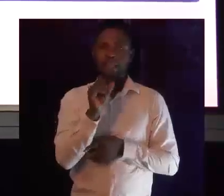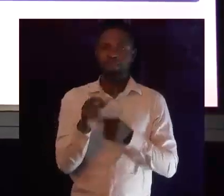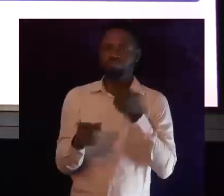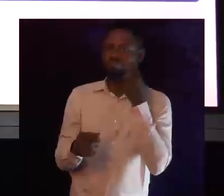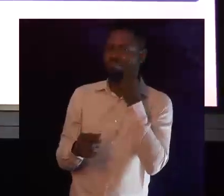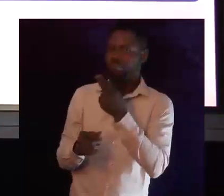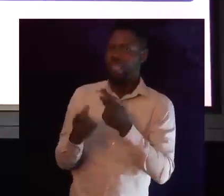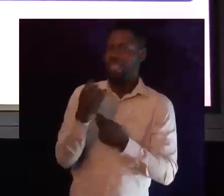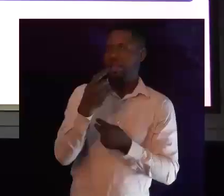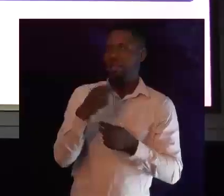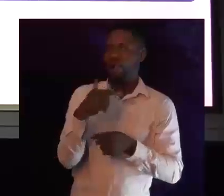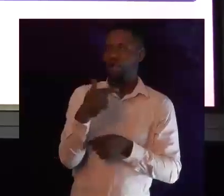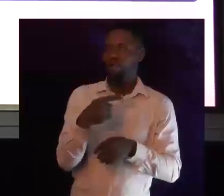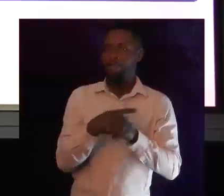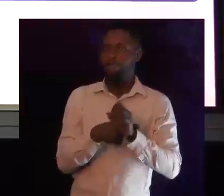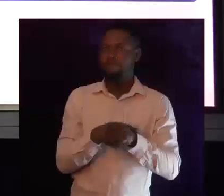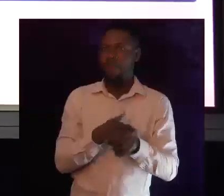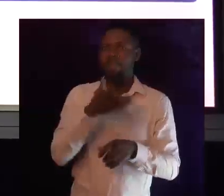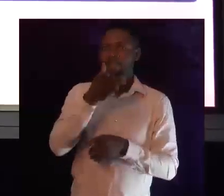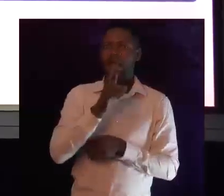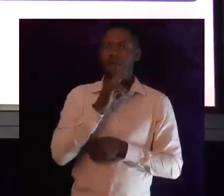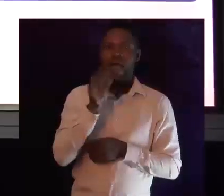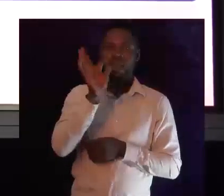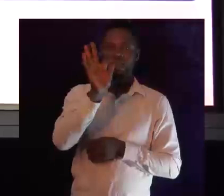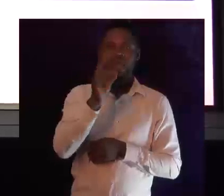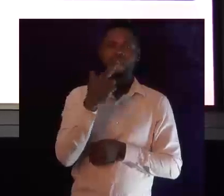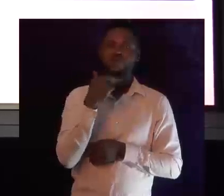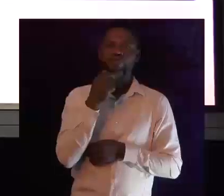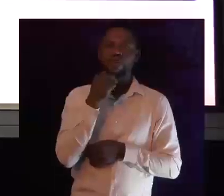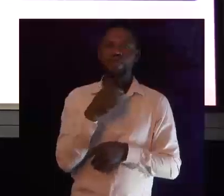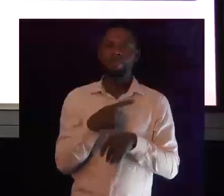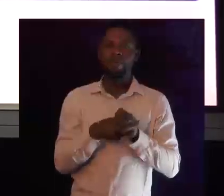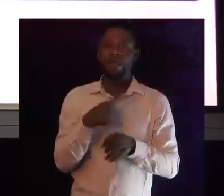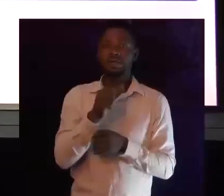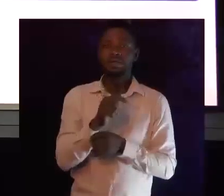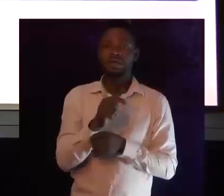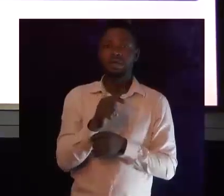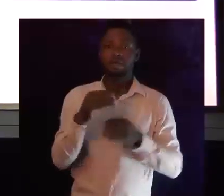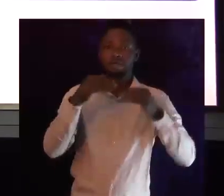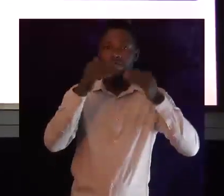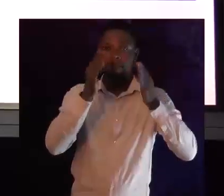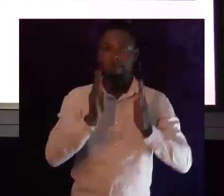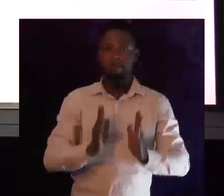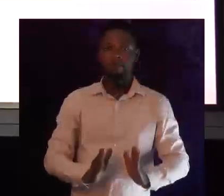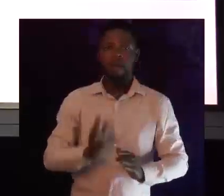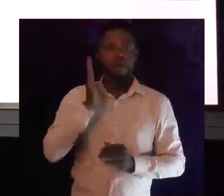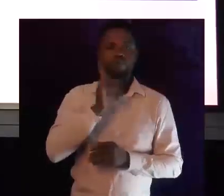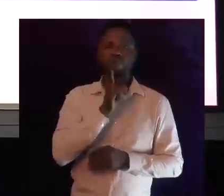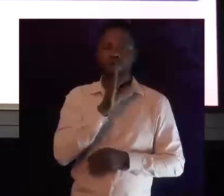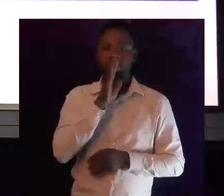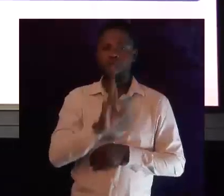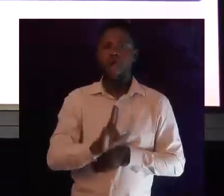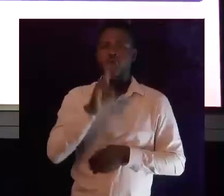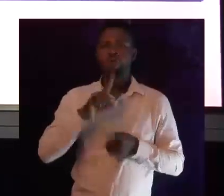you see that there are 11 green balls. There are 9 red balls, so the bar will not be up to 10. It